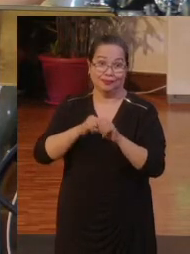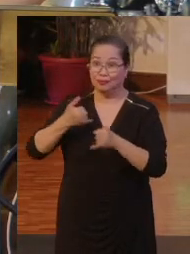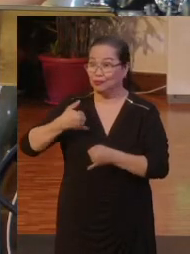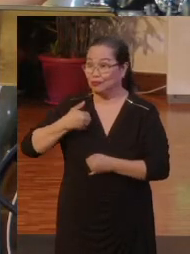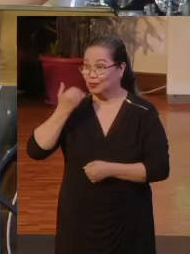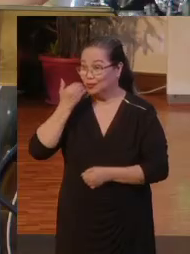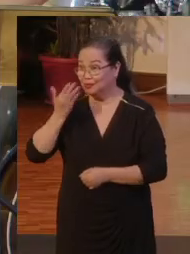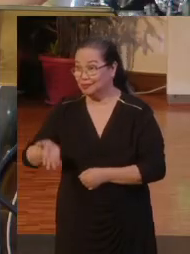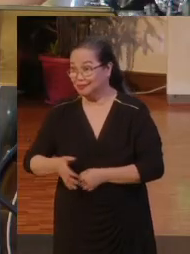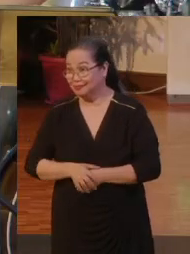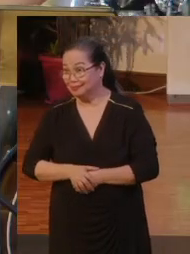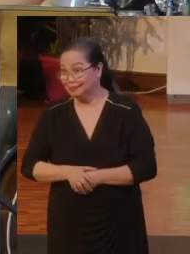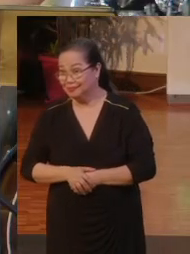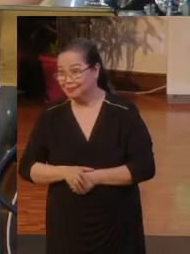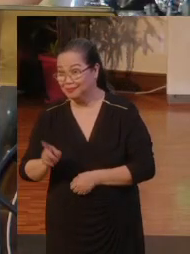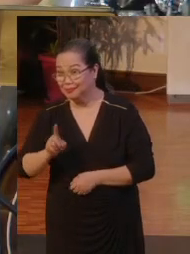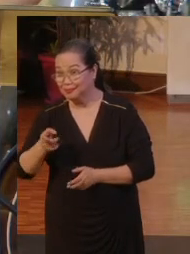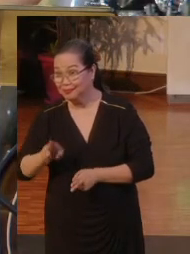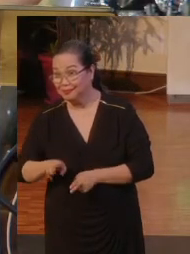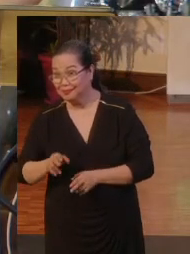Pangamba niya po yun eh.